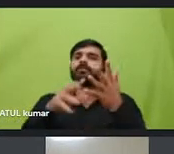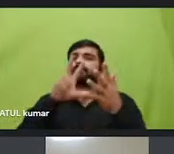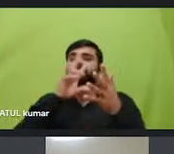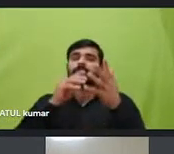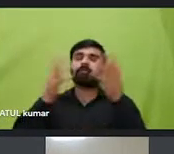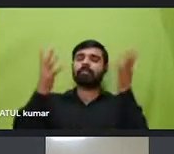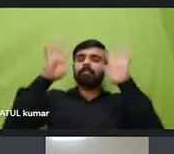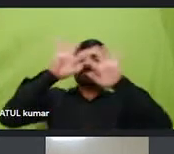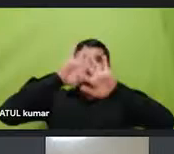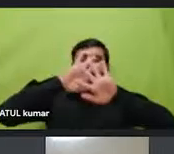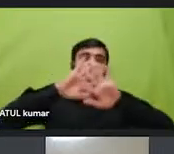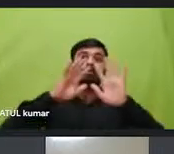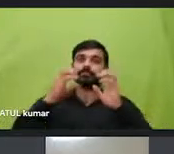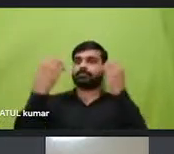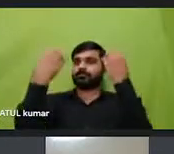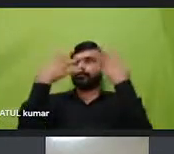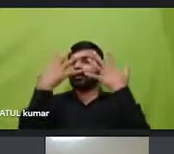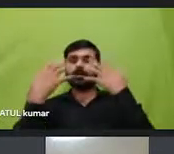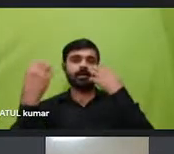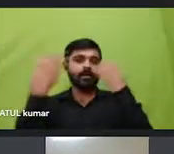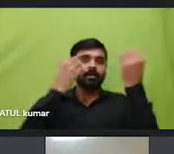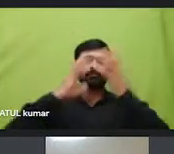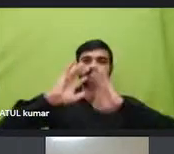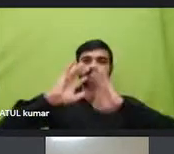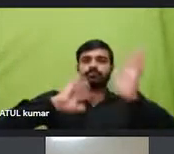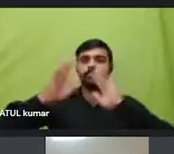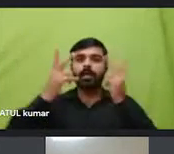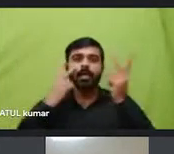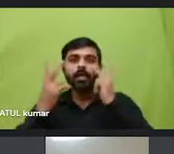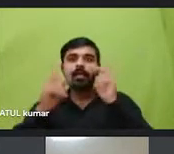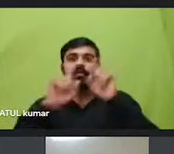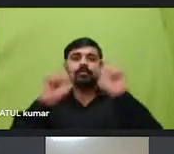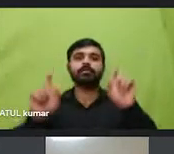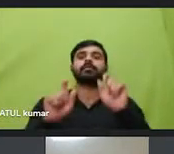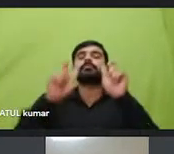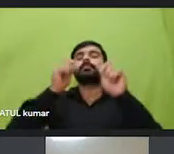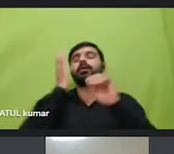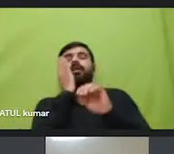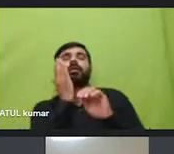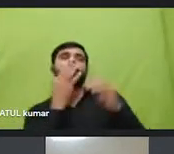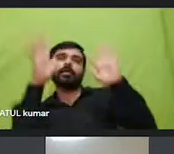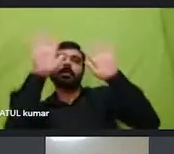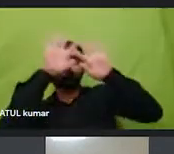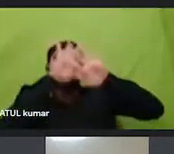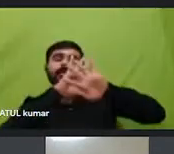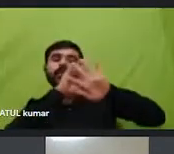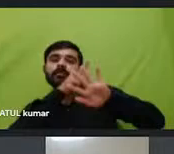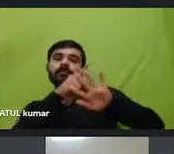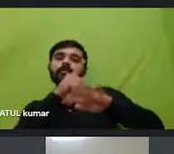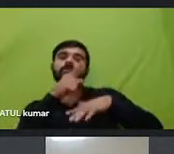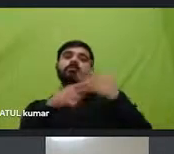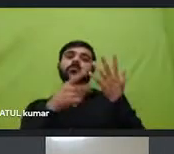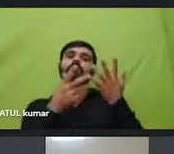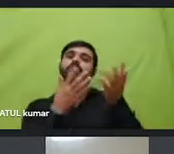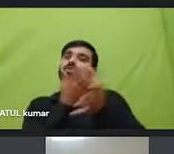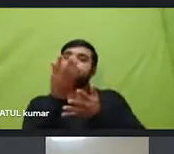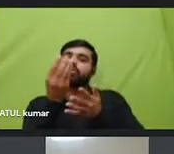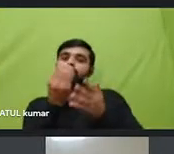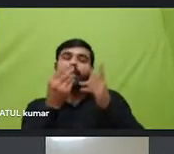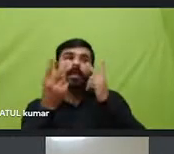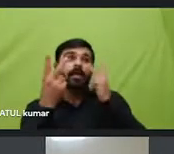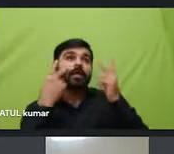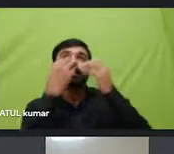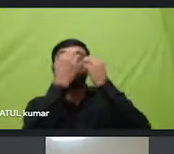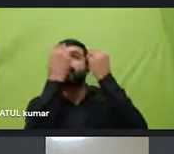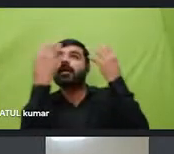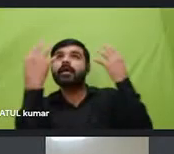dark. And certainly in ancient times, people probably went to bed when it got dark. So, there was always some visual